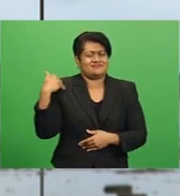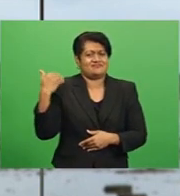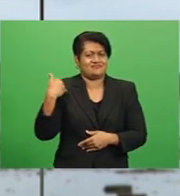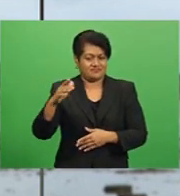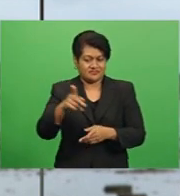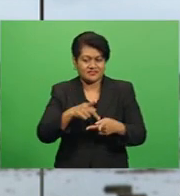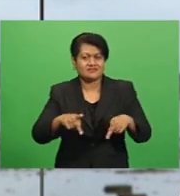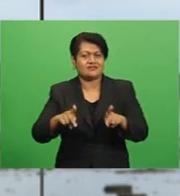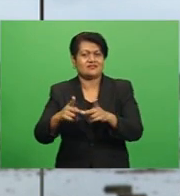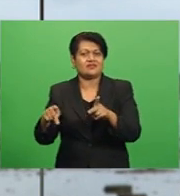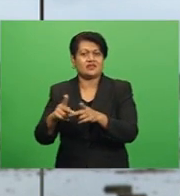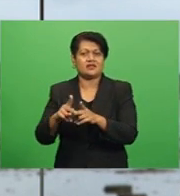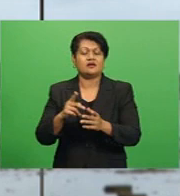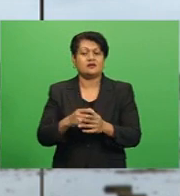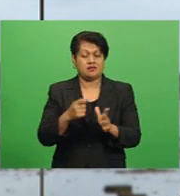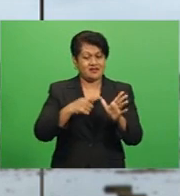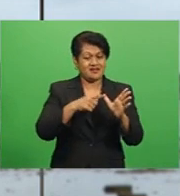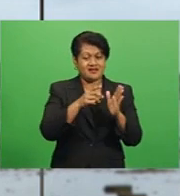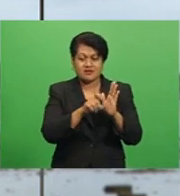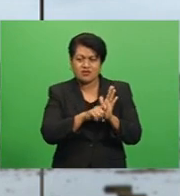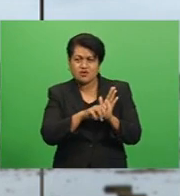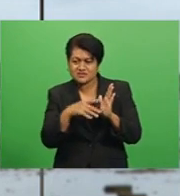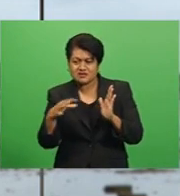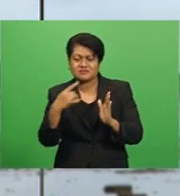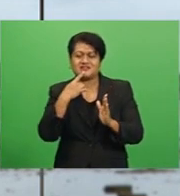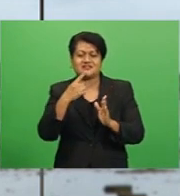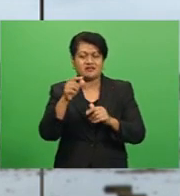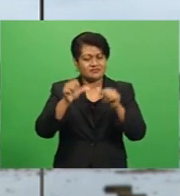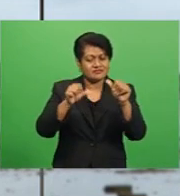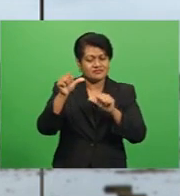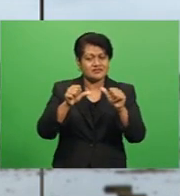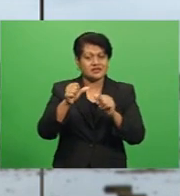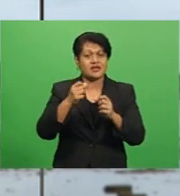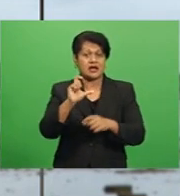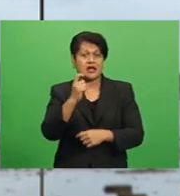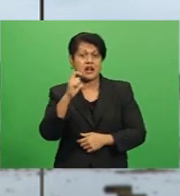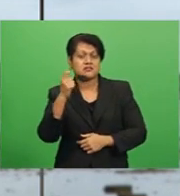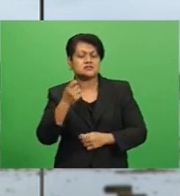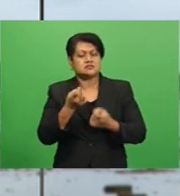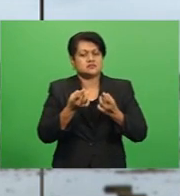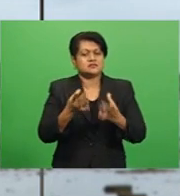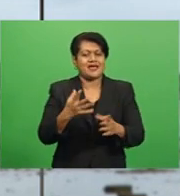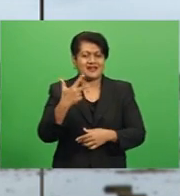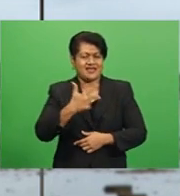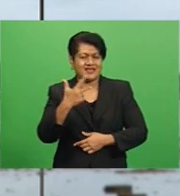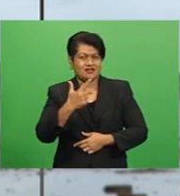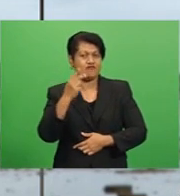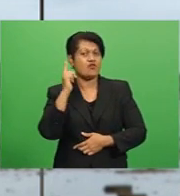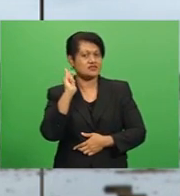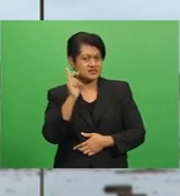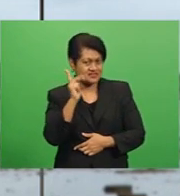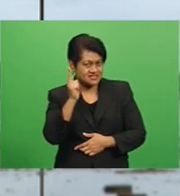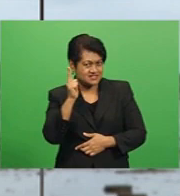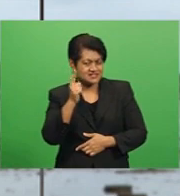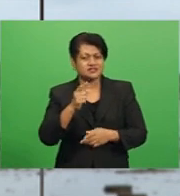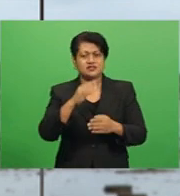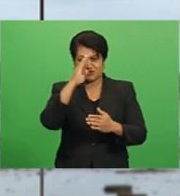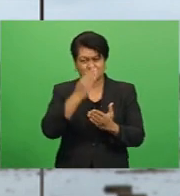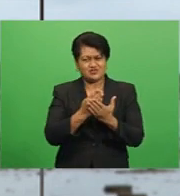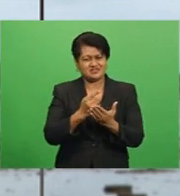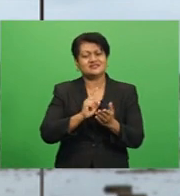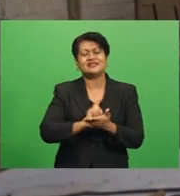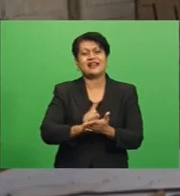assessing damage. Akbar confirms classes will begin on the 18th of this month for teachers and a day later for students. Pranita Prakash